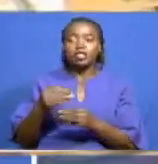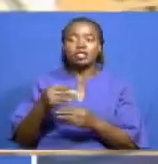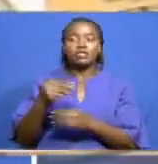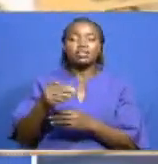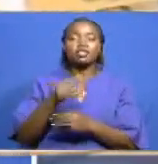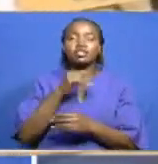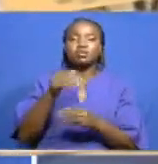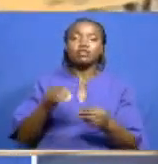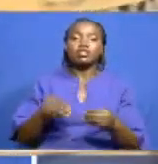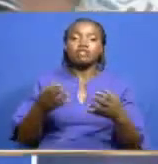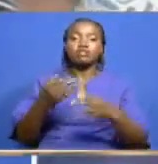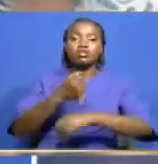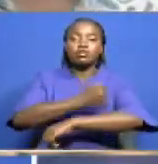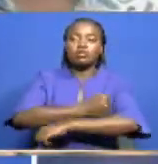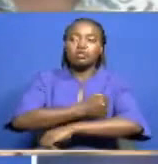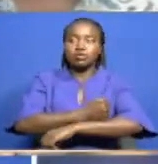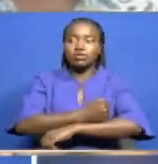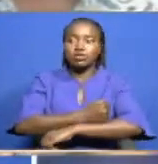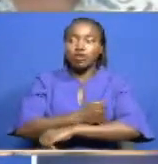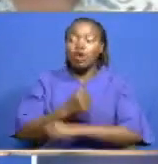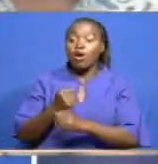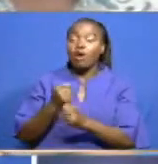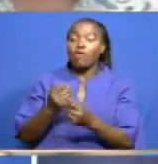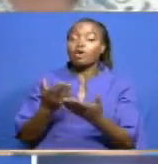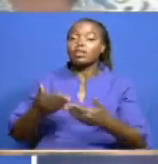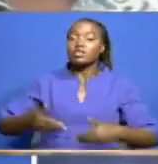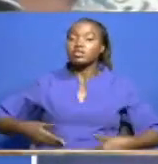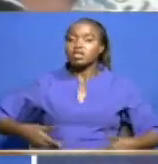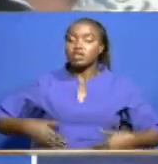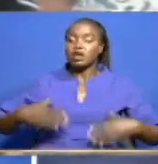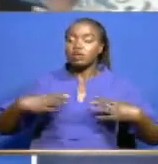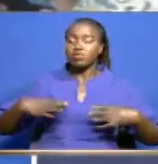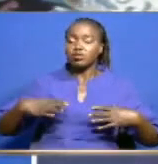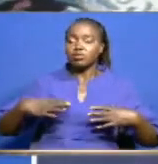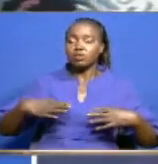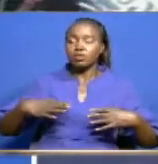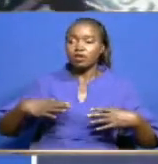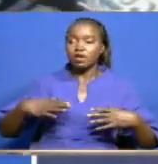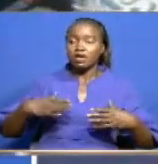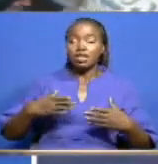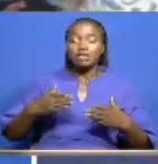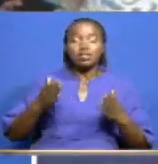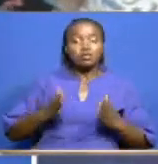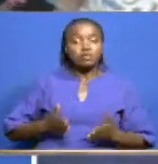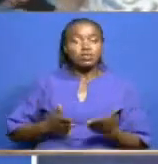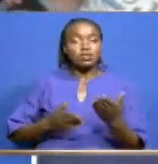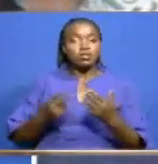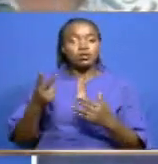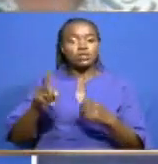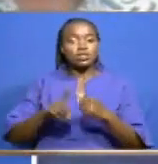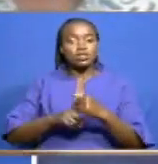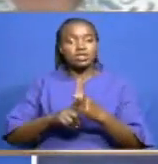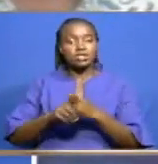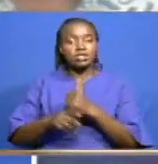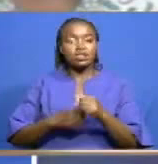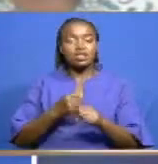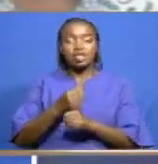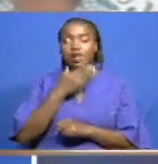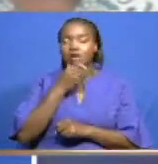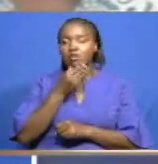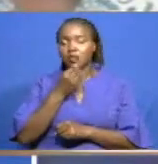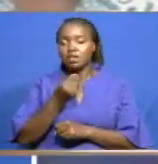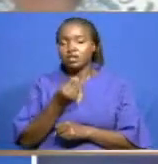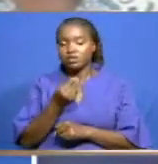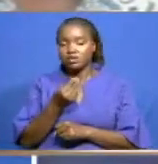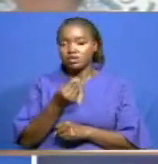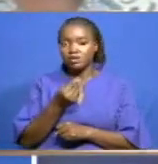being delivered to schools. And this work was given to young people. They actually, the guy who did these desks is 26 years old, has a very small local workshop,